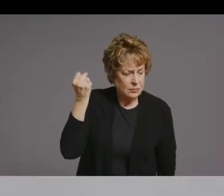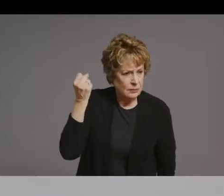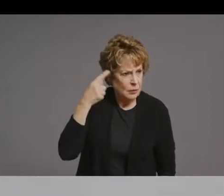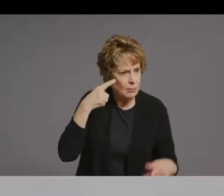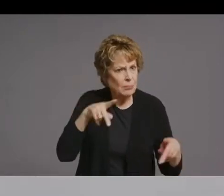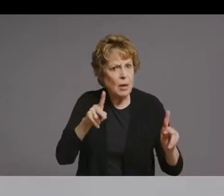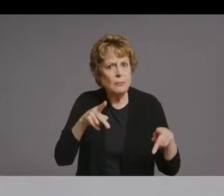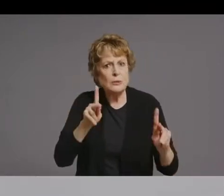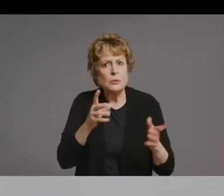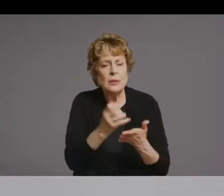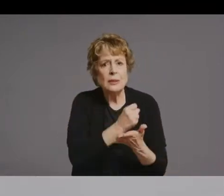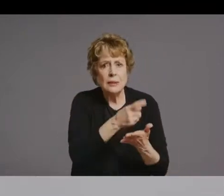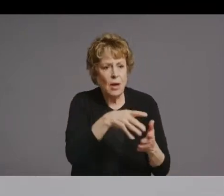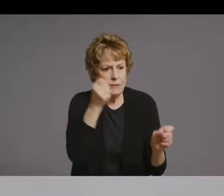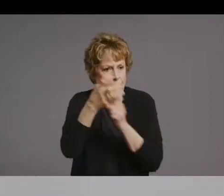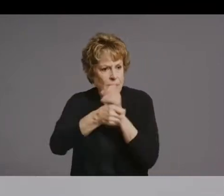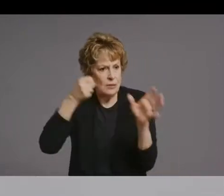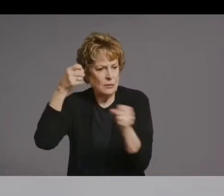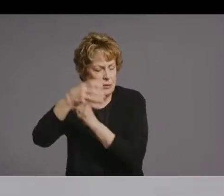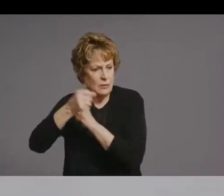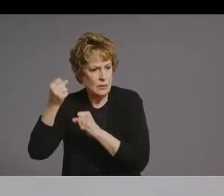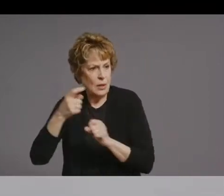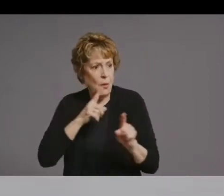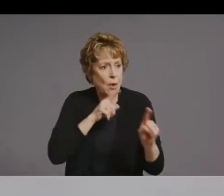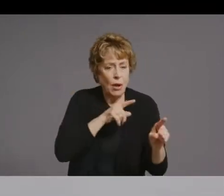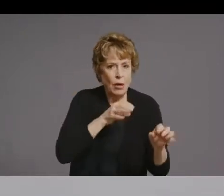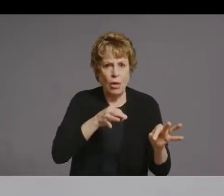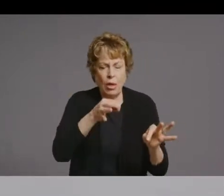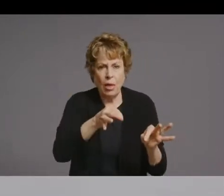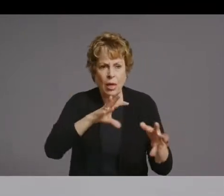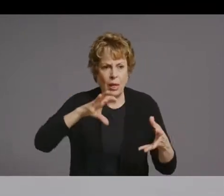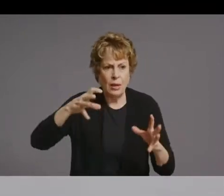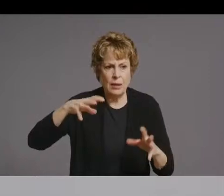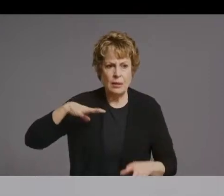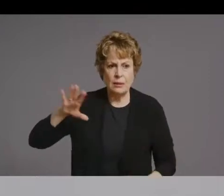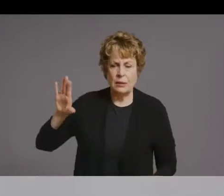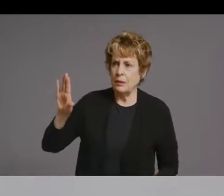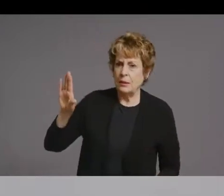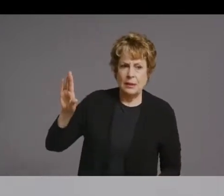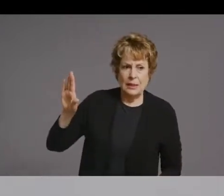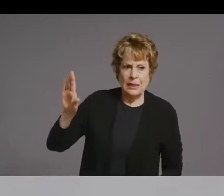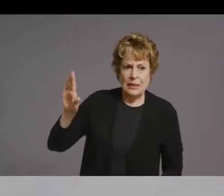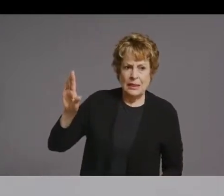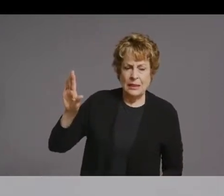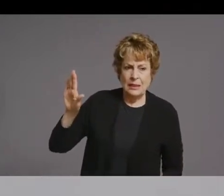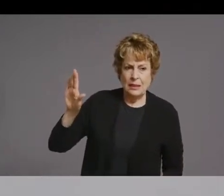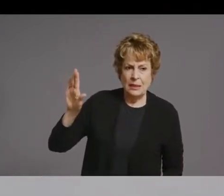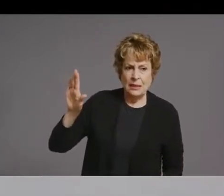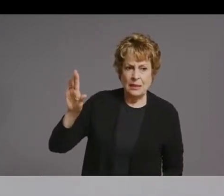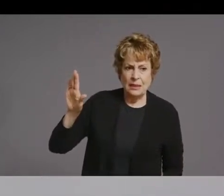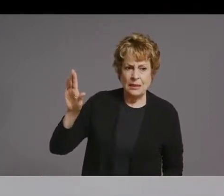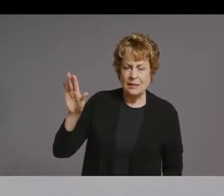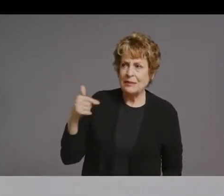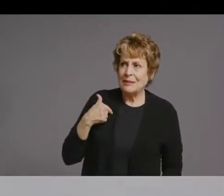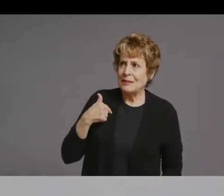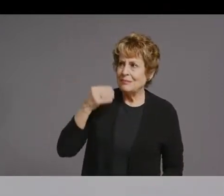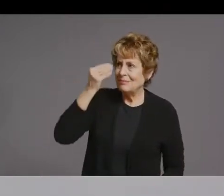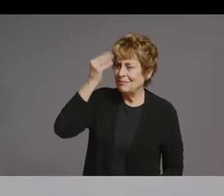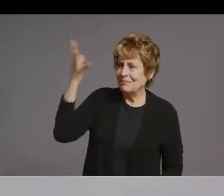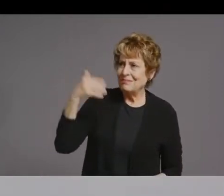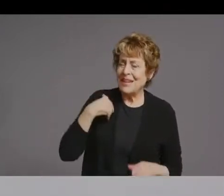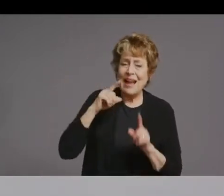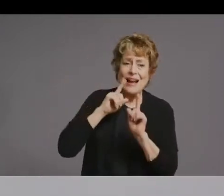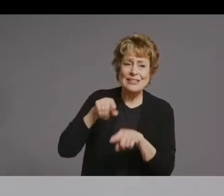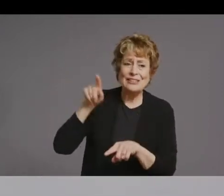defer answering some of those questions. We do give people the opportunity to defer if they're not comfortable or if they don't know.